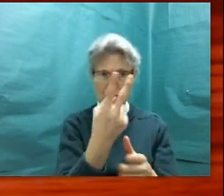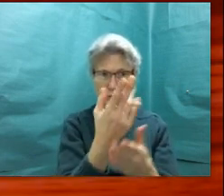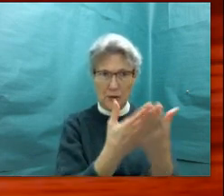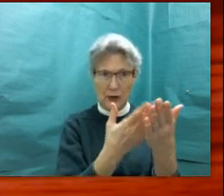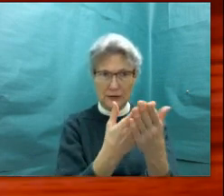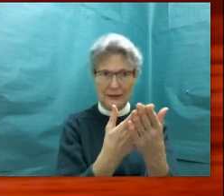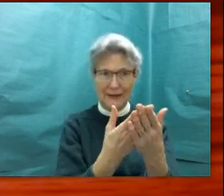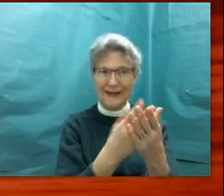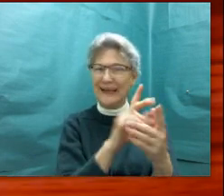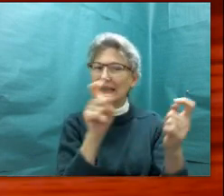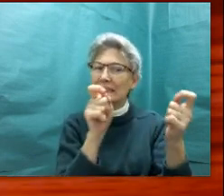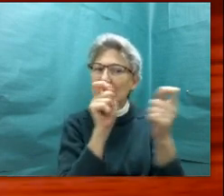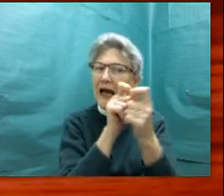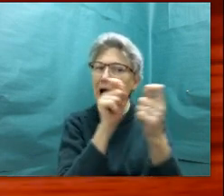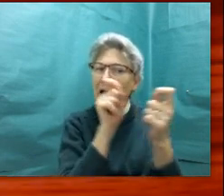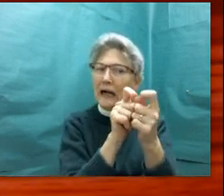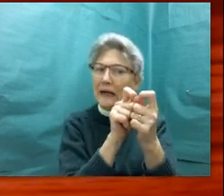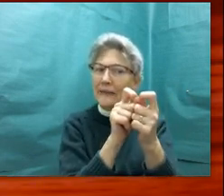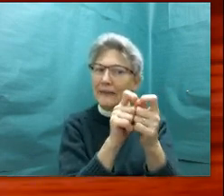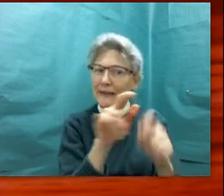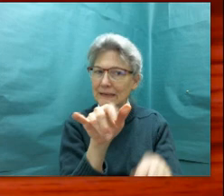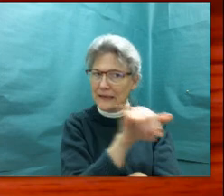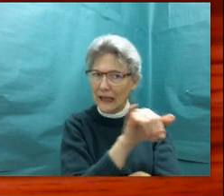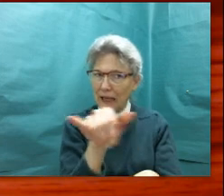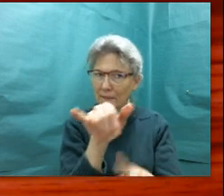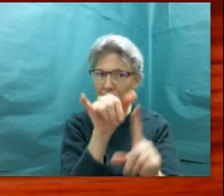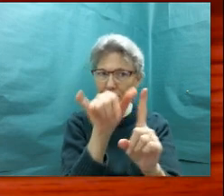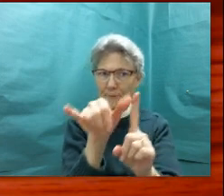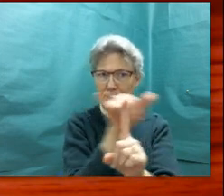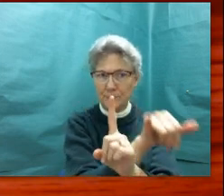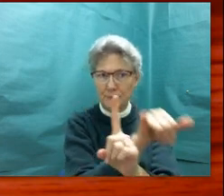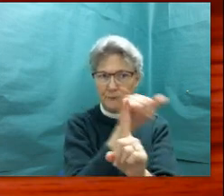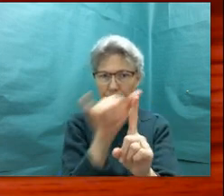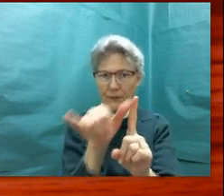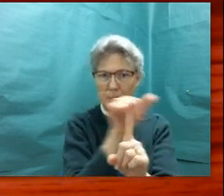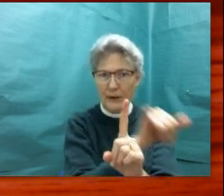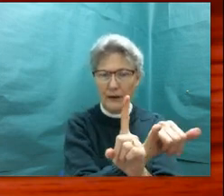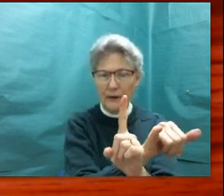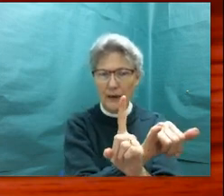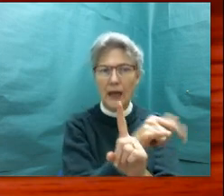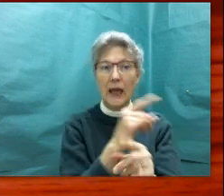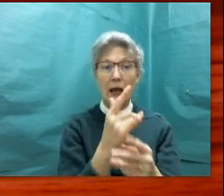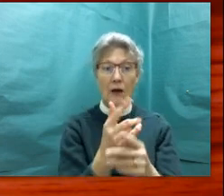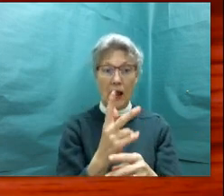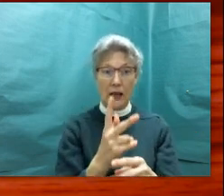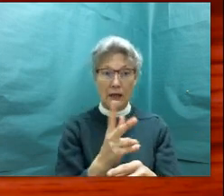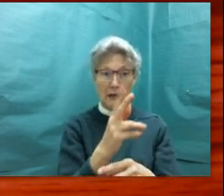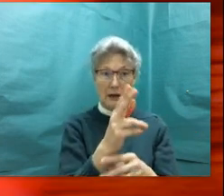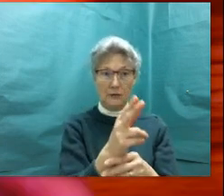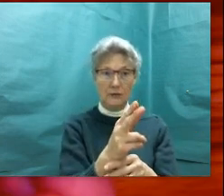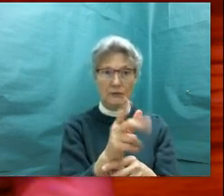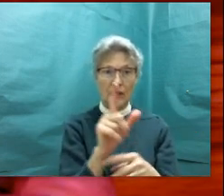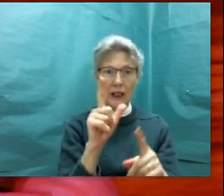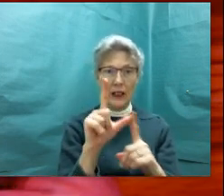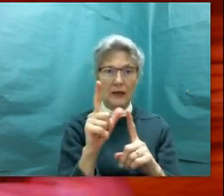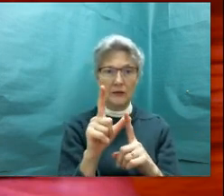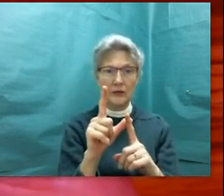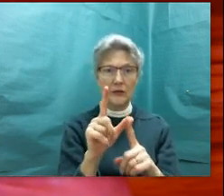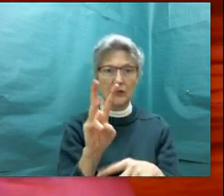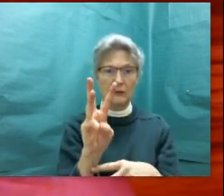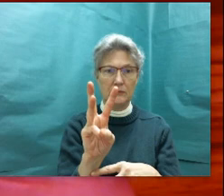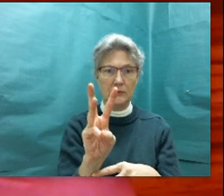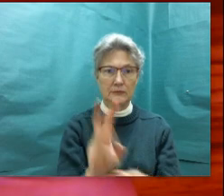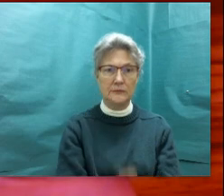that match exactly. So let's explore what that means. Here I cut out the letter